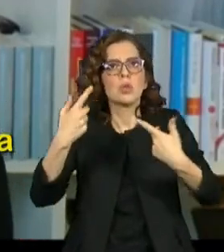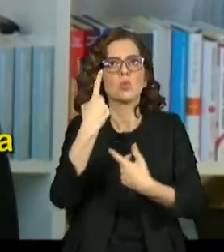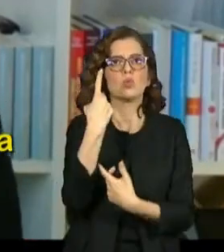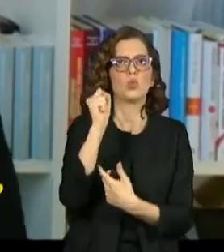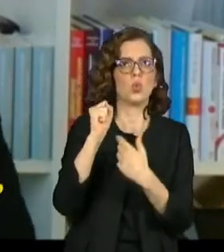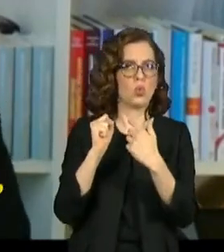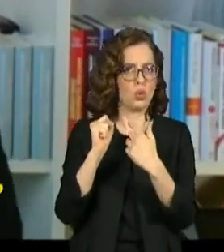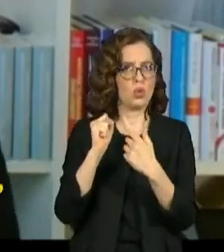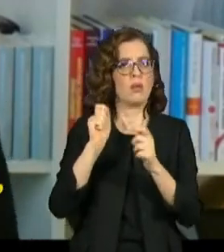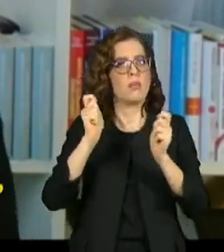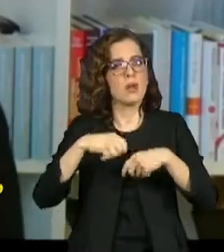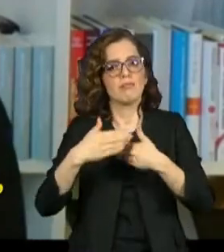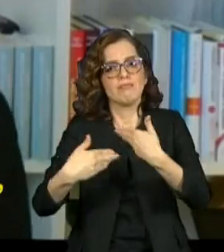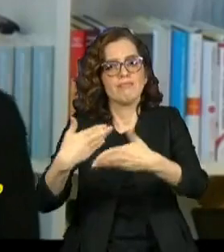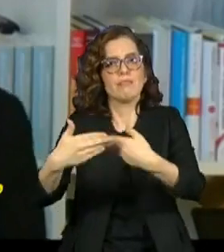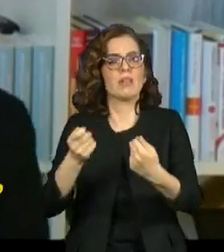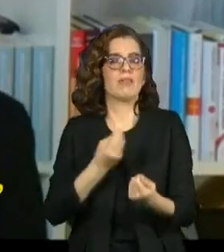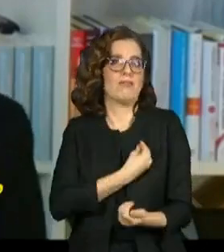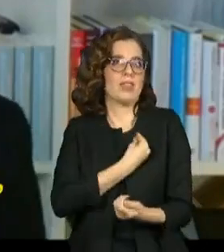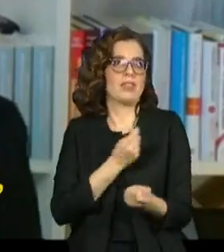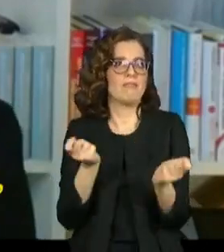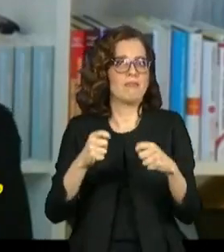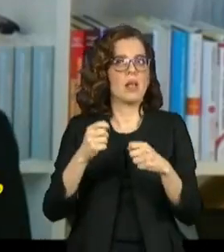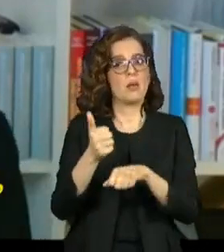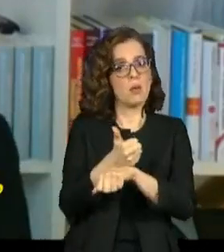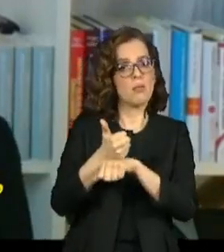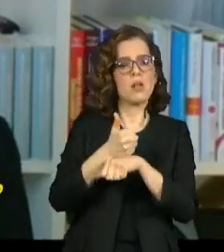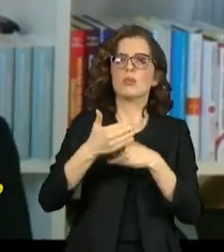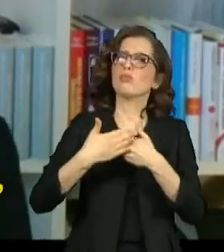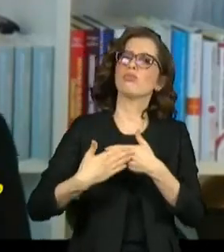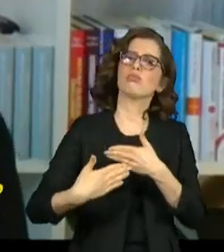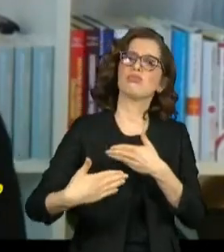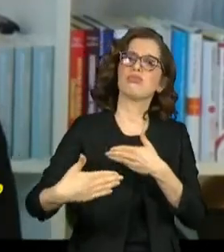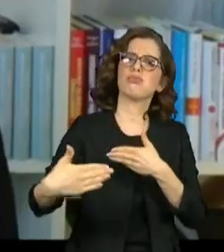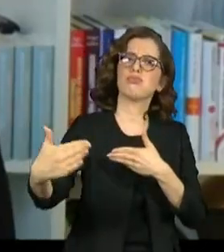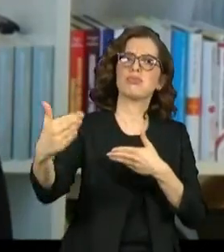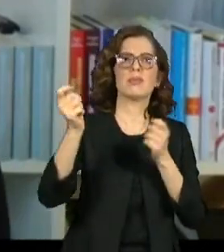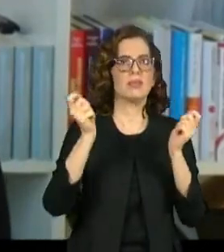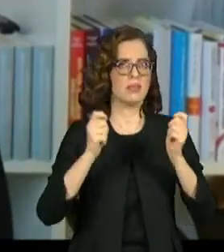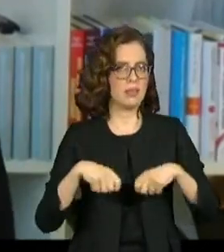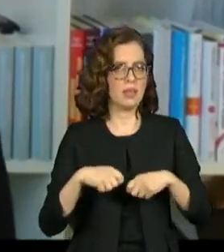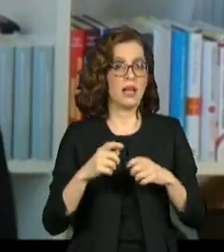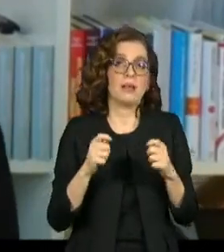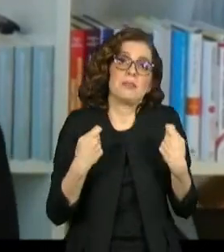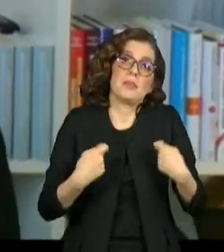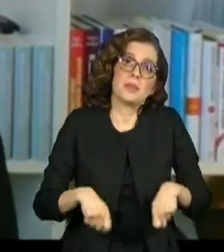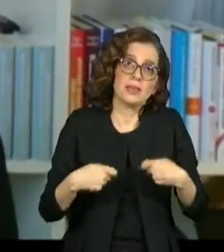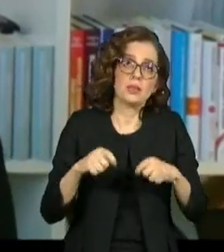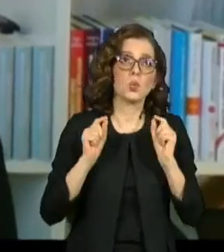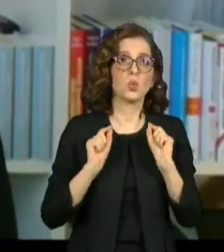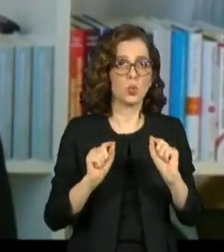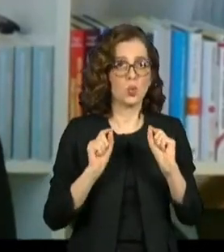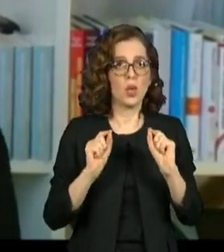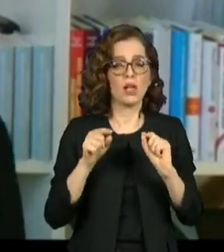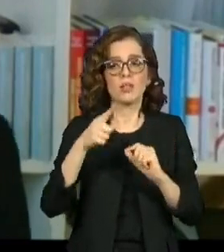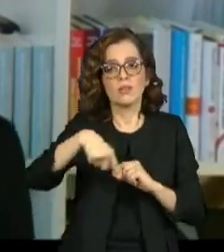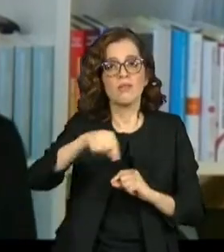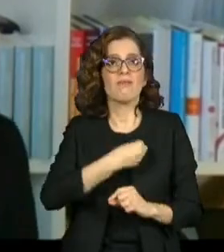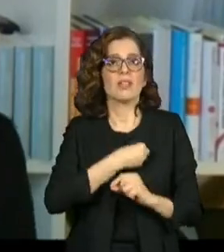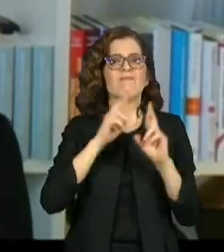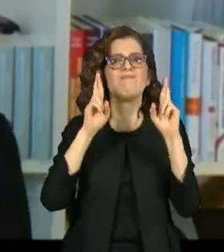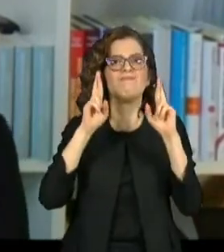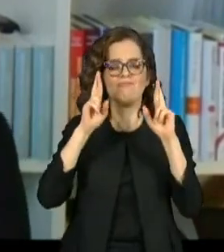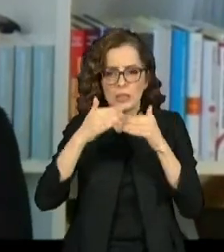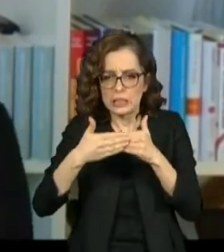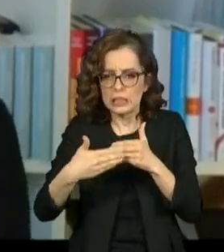in their skills throughout their lives to enable them to have longer careers, which will be necessary as we